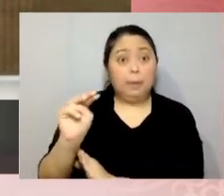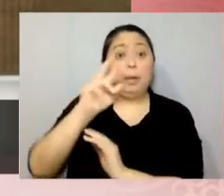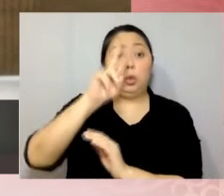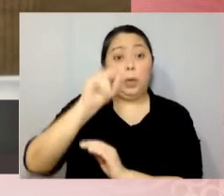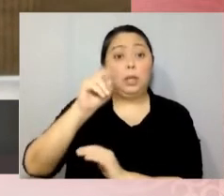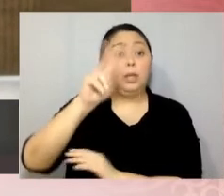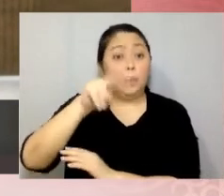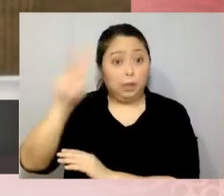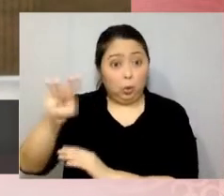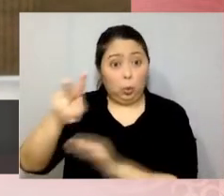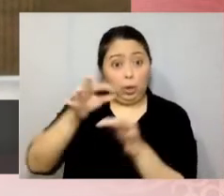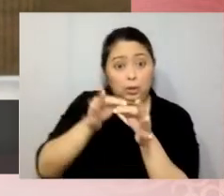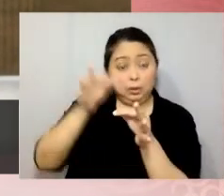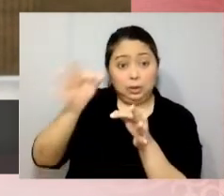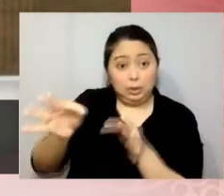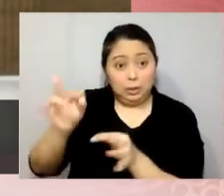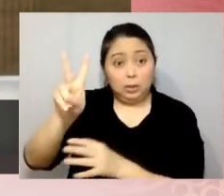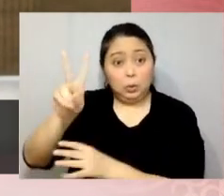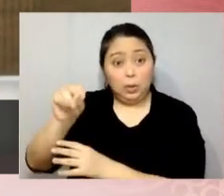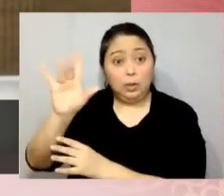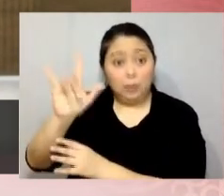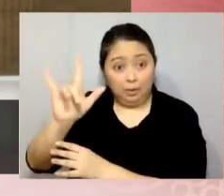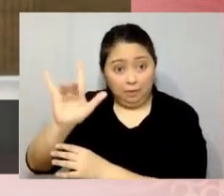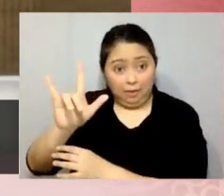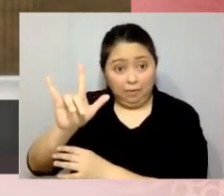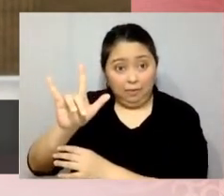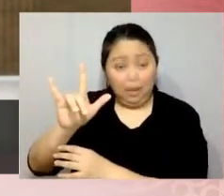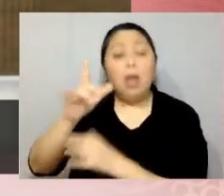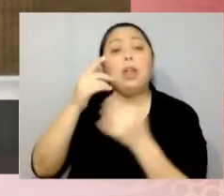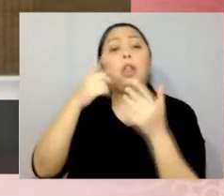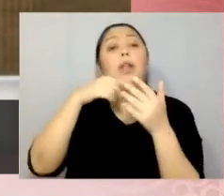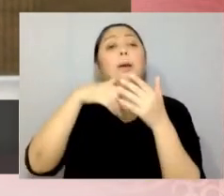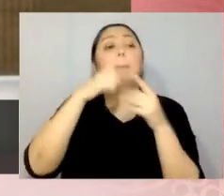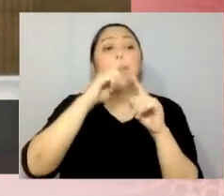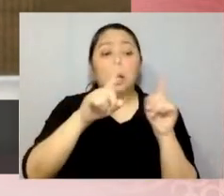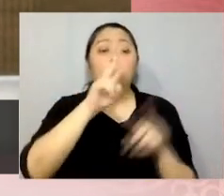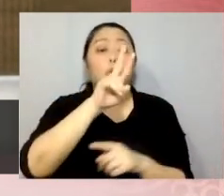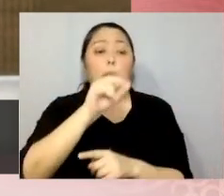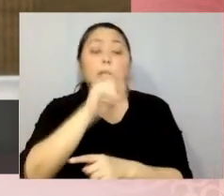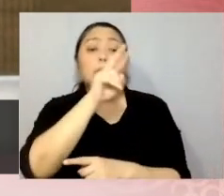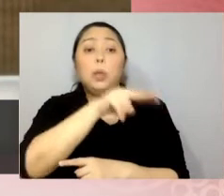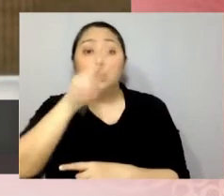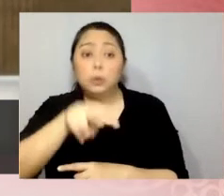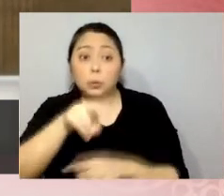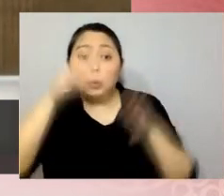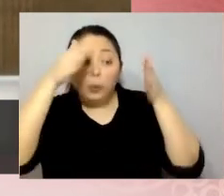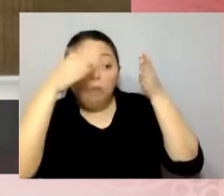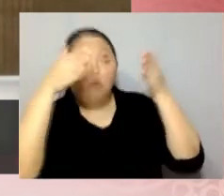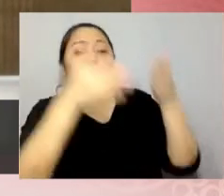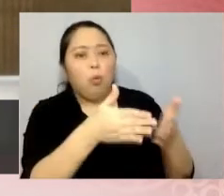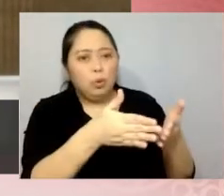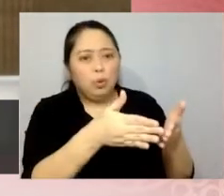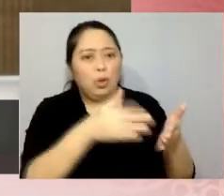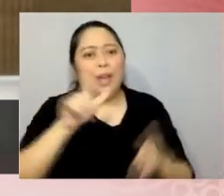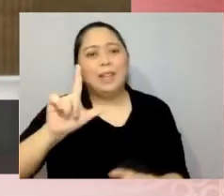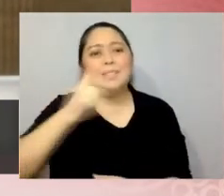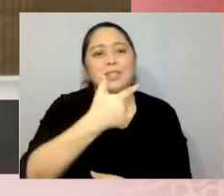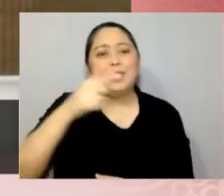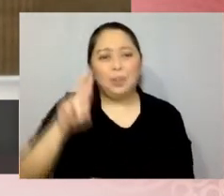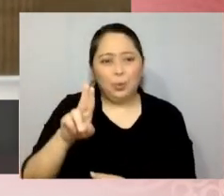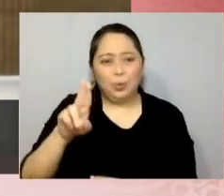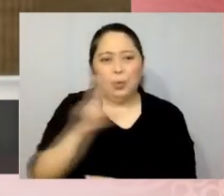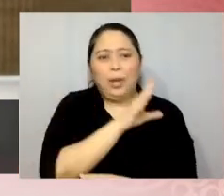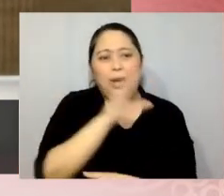that is at the level of the parliament, mapufocus lang yung election doon sa local at saka sa national. Less problematic ho yun,